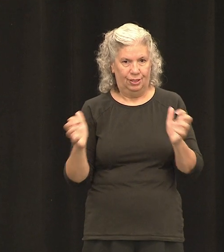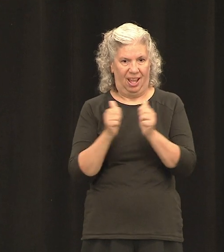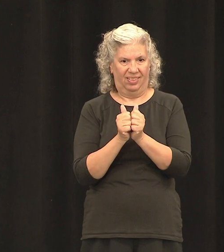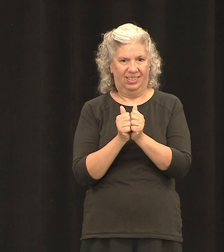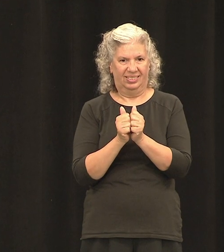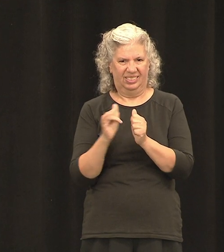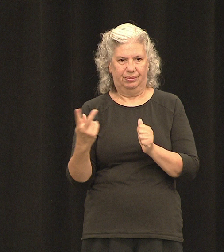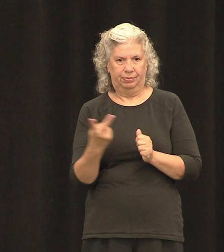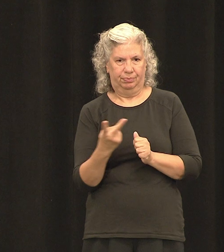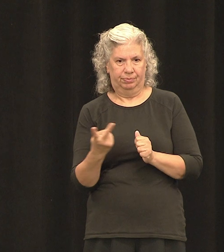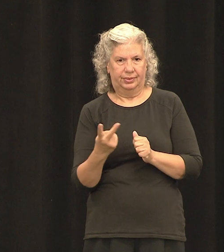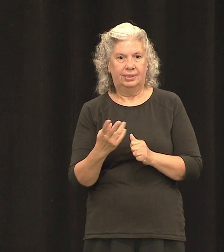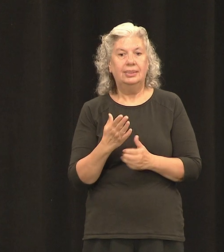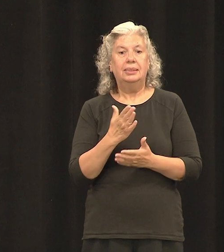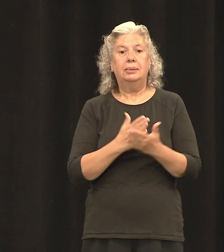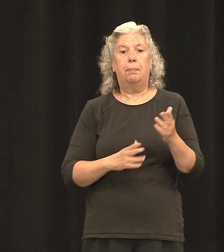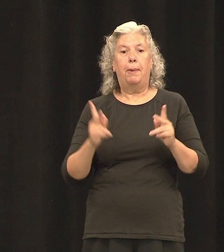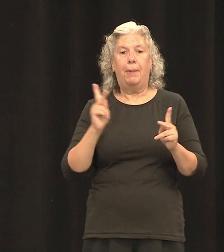of balance.